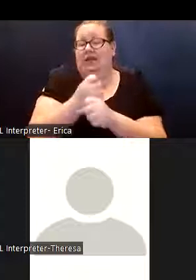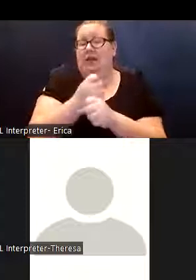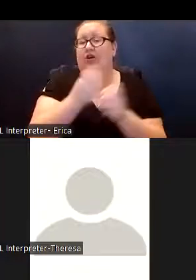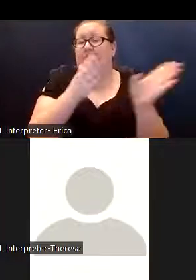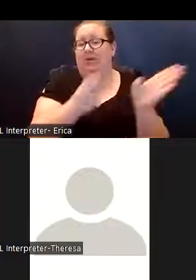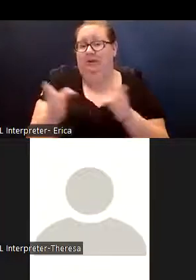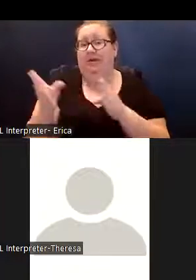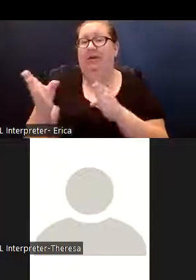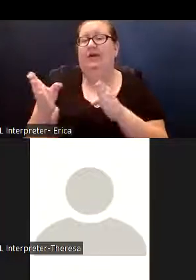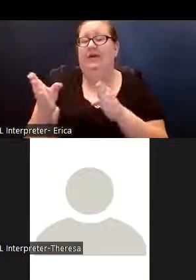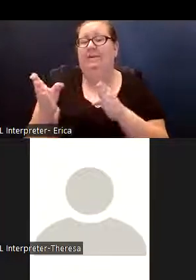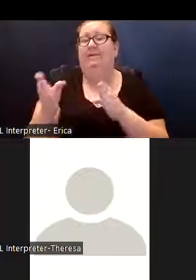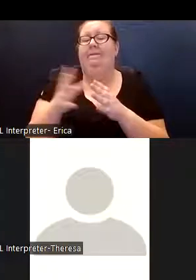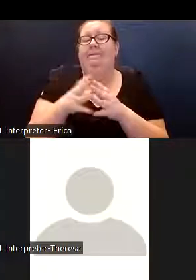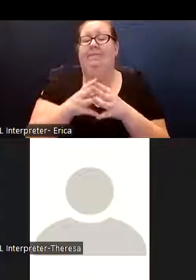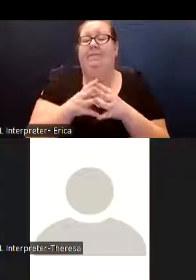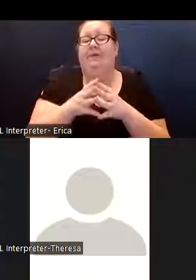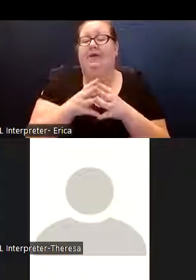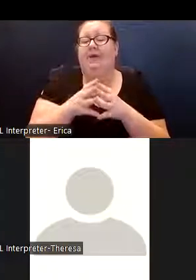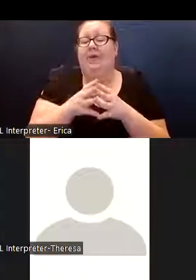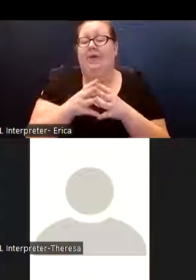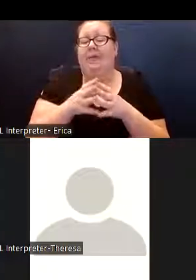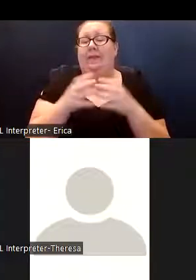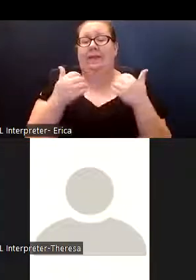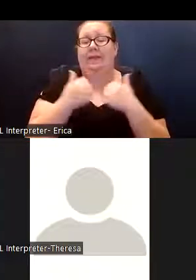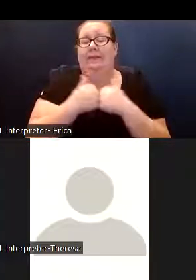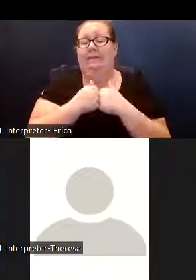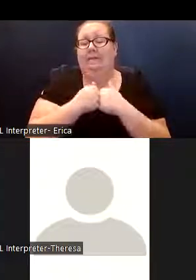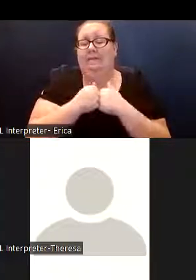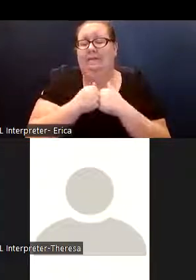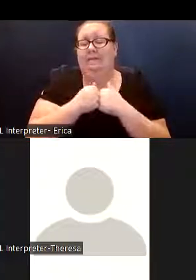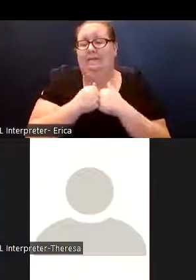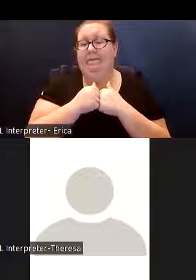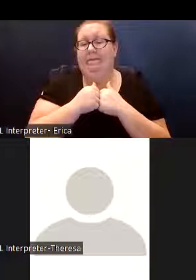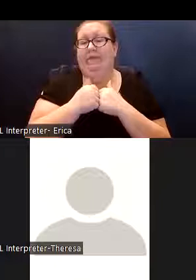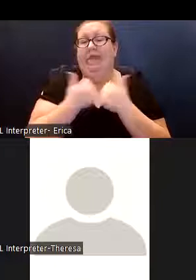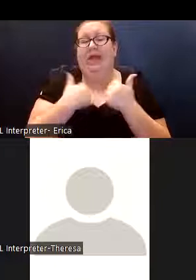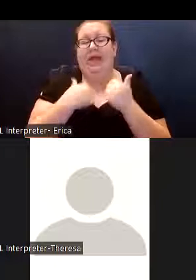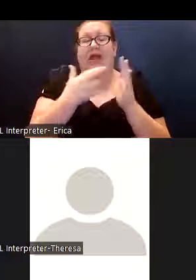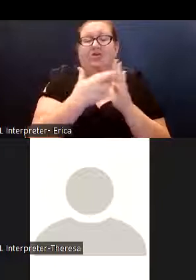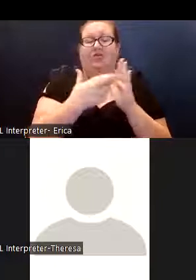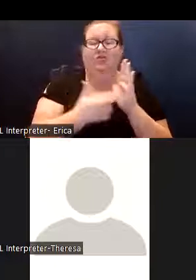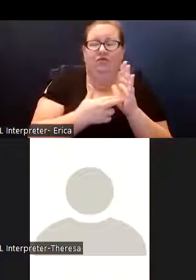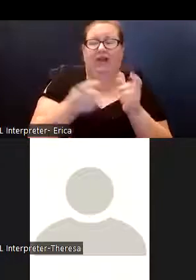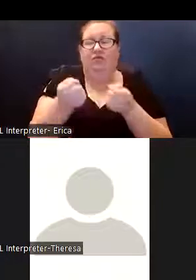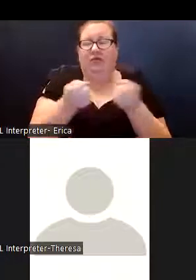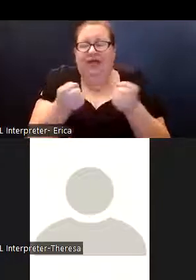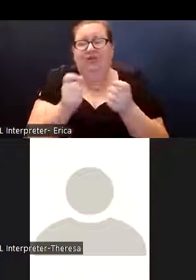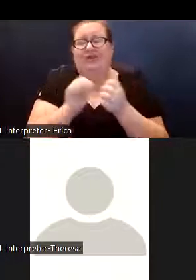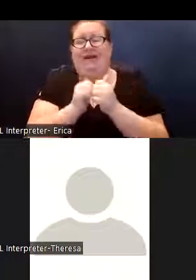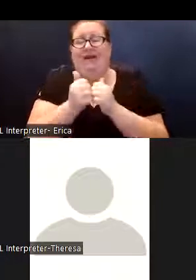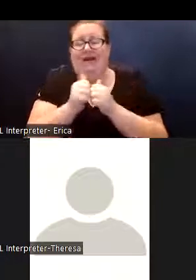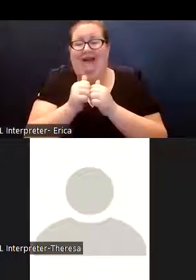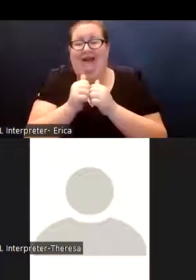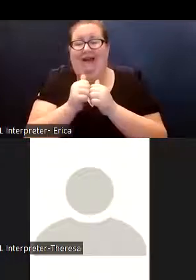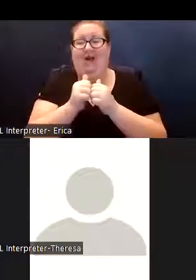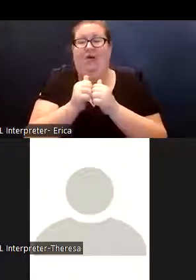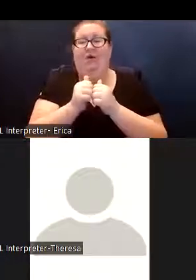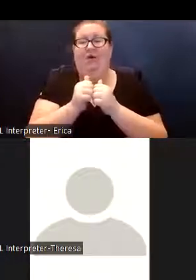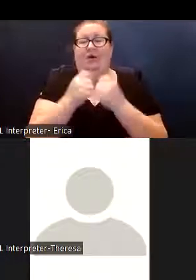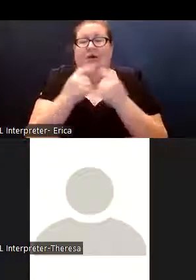physical development and of Newark with regulations as to how we can get to a city that